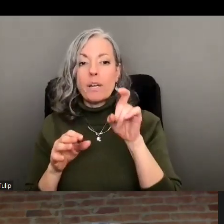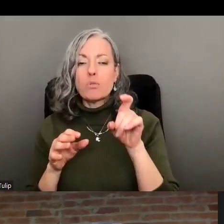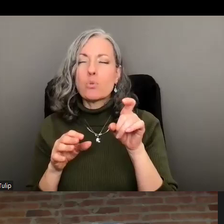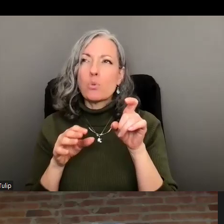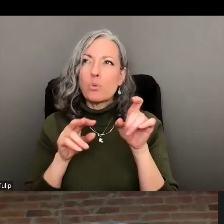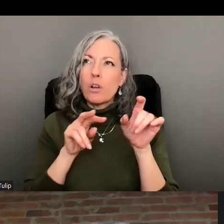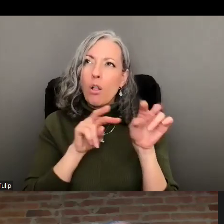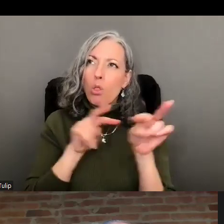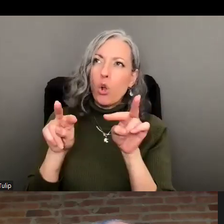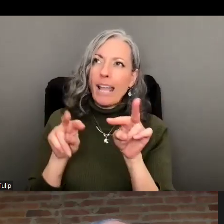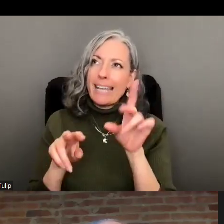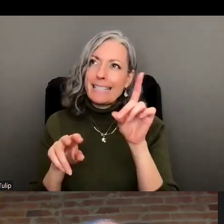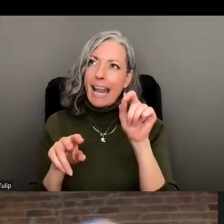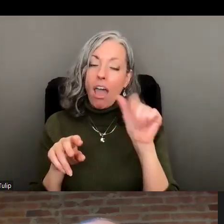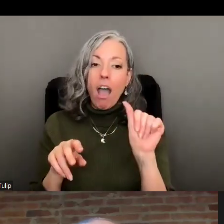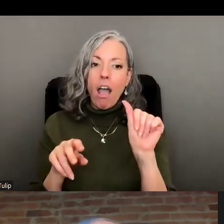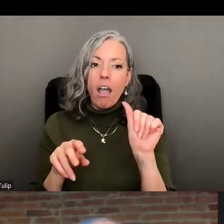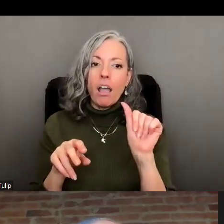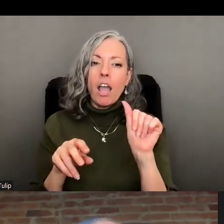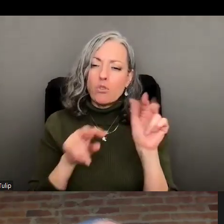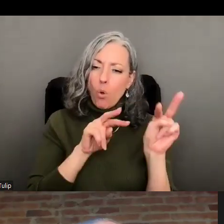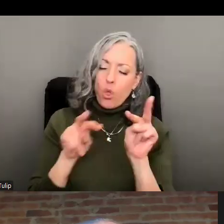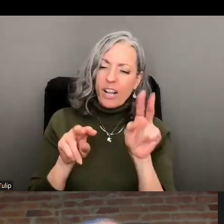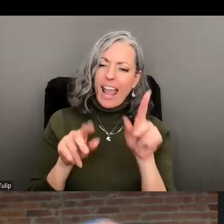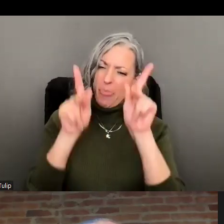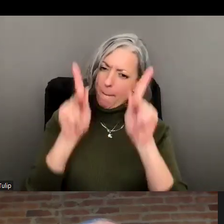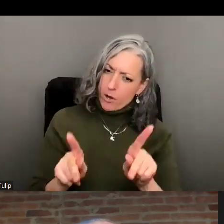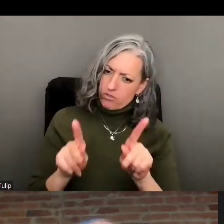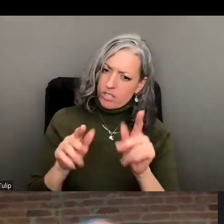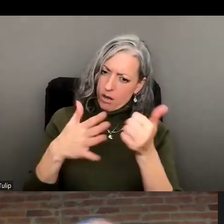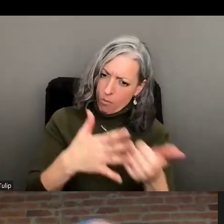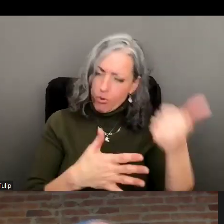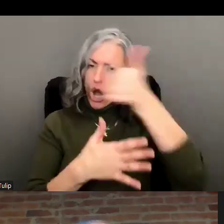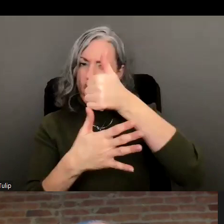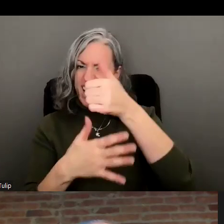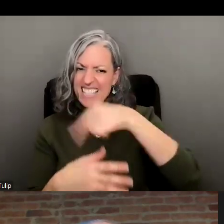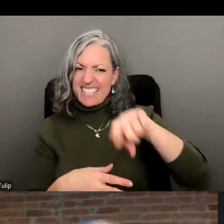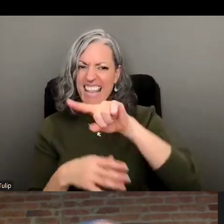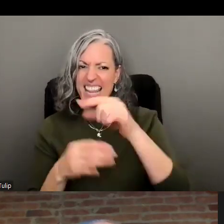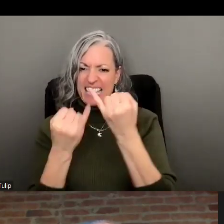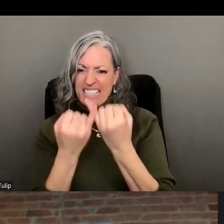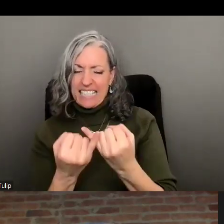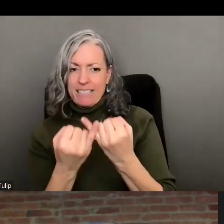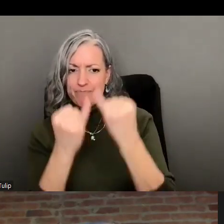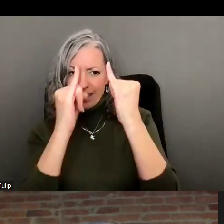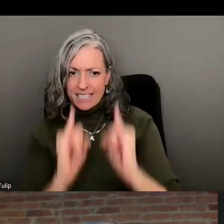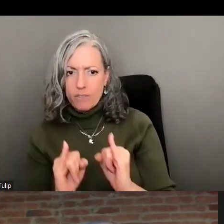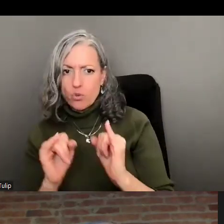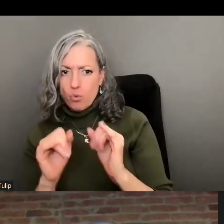data sharing. And we have to lean into the person and prioritize the individual at the heart of our